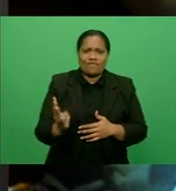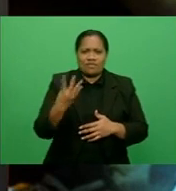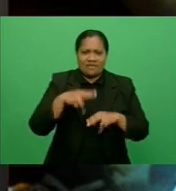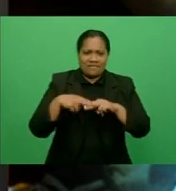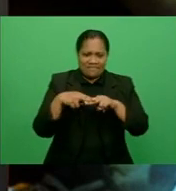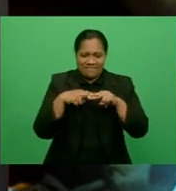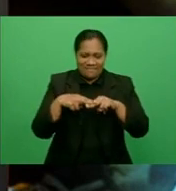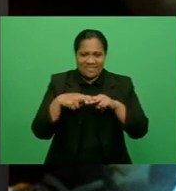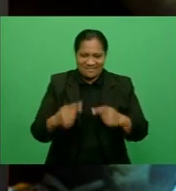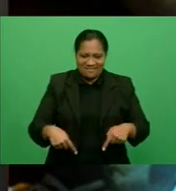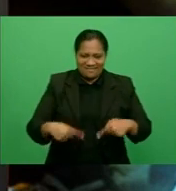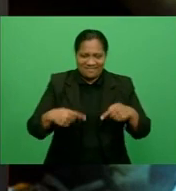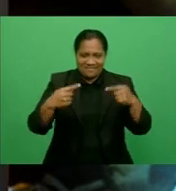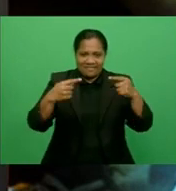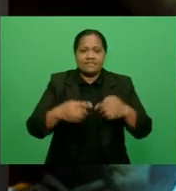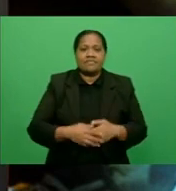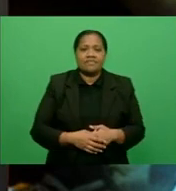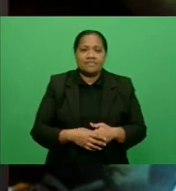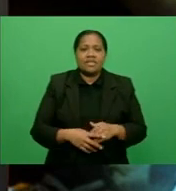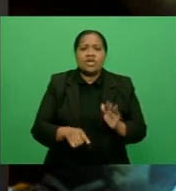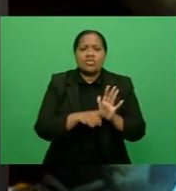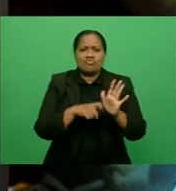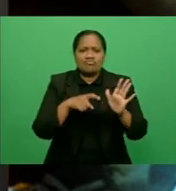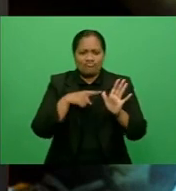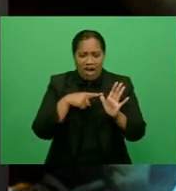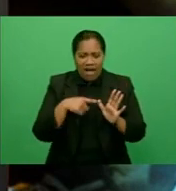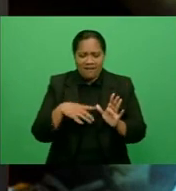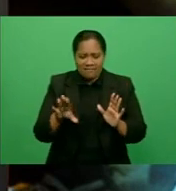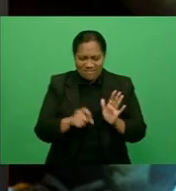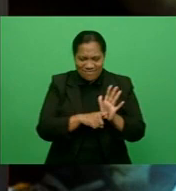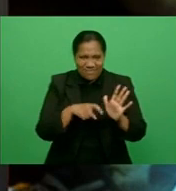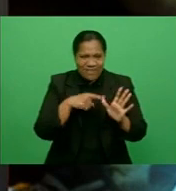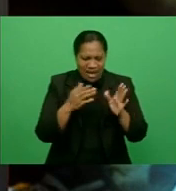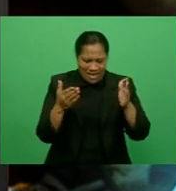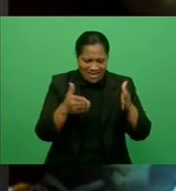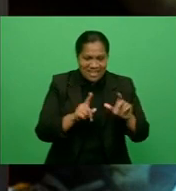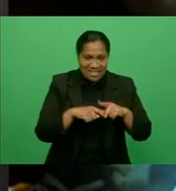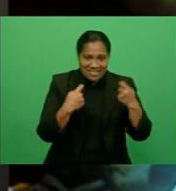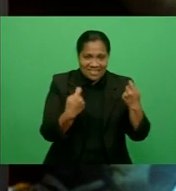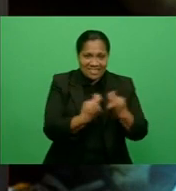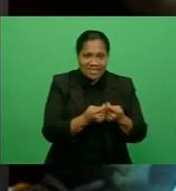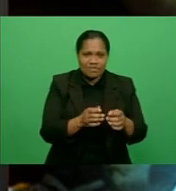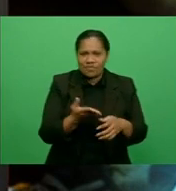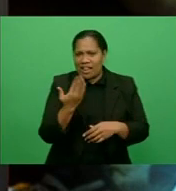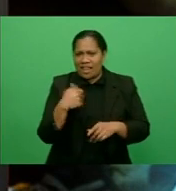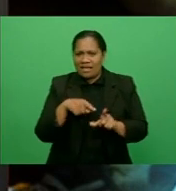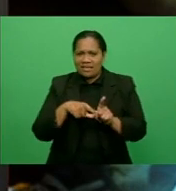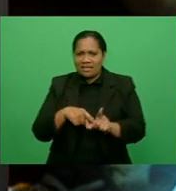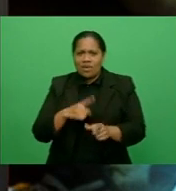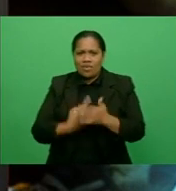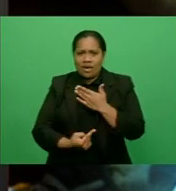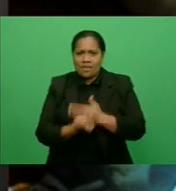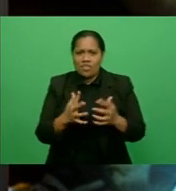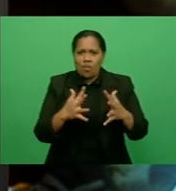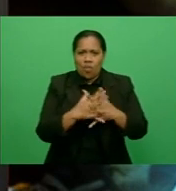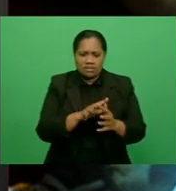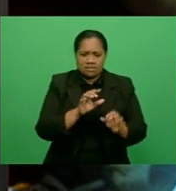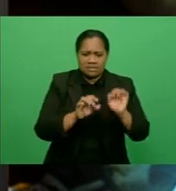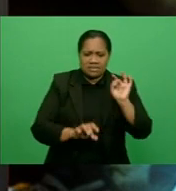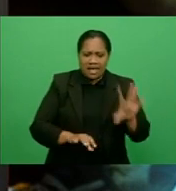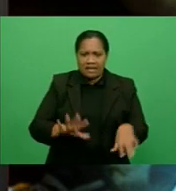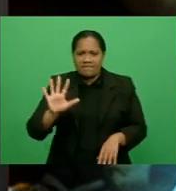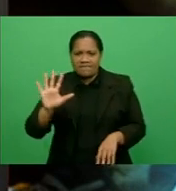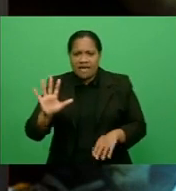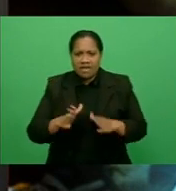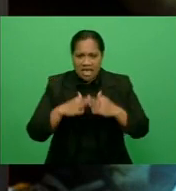Rabeist Club bowed out in the semifinal last year, losing to Warden's goal 10-5. But this season the side hopes to move a